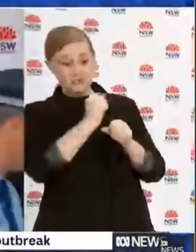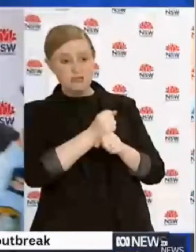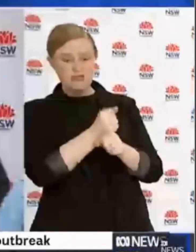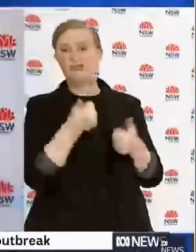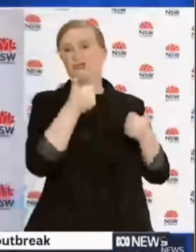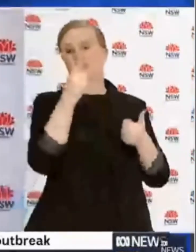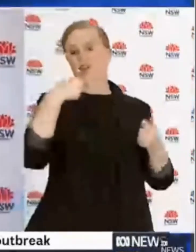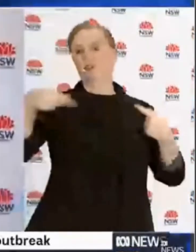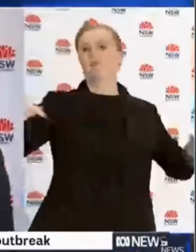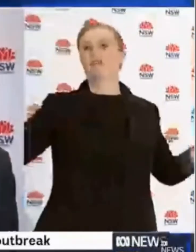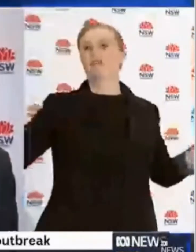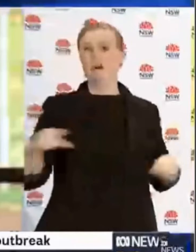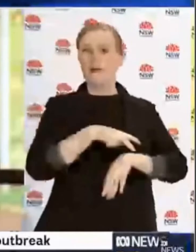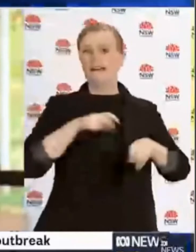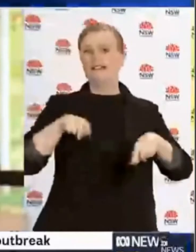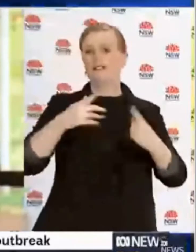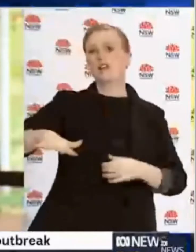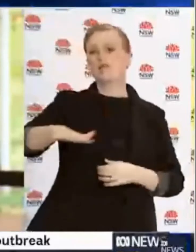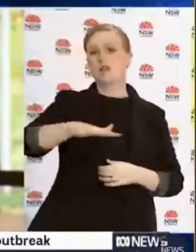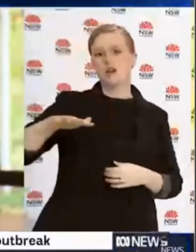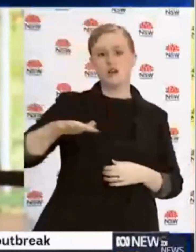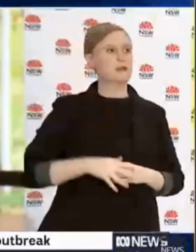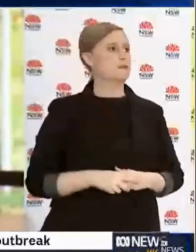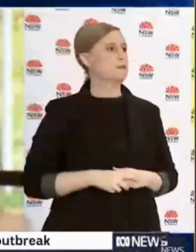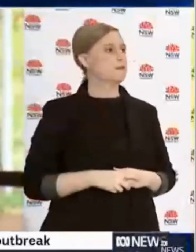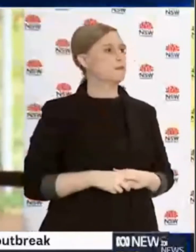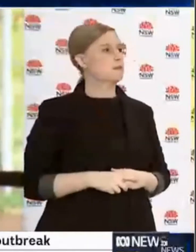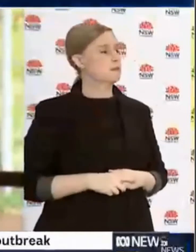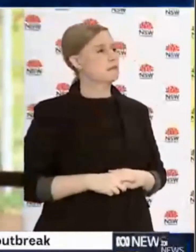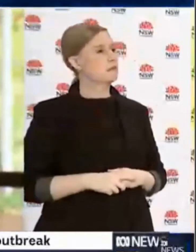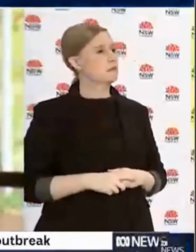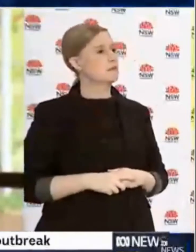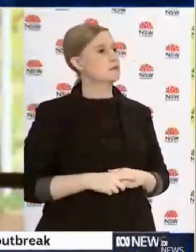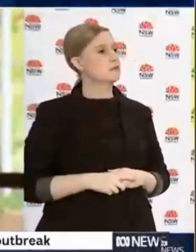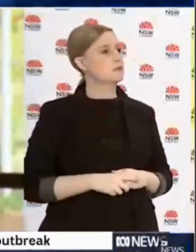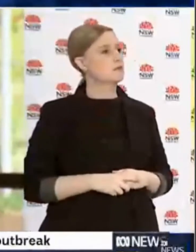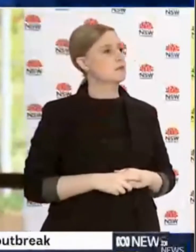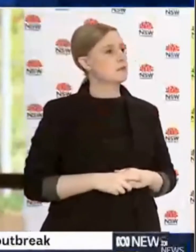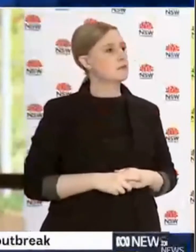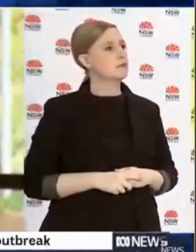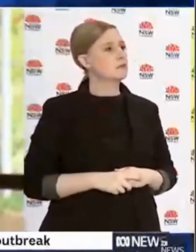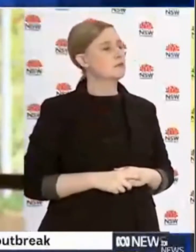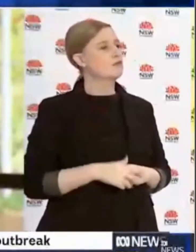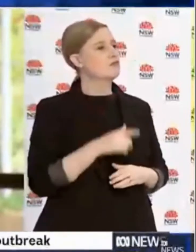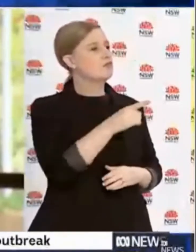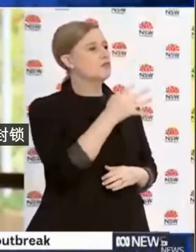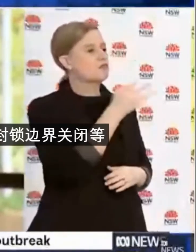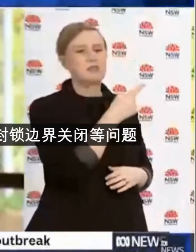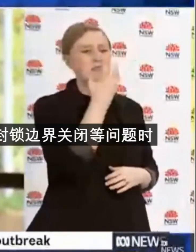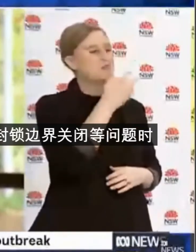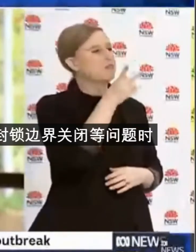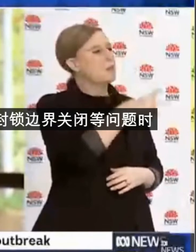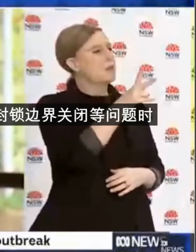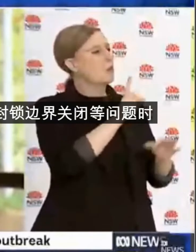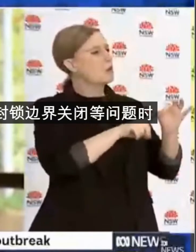you mentioned before the importance of reaching that 70-80% threshold when it comes to reducing Sorry, I just missed the first part. You mentioned before